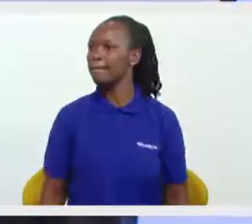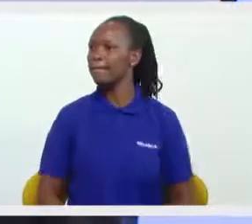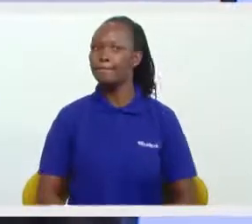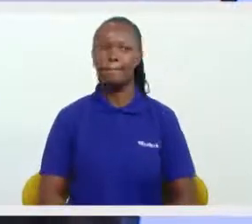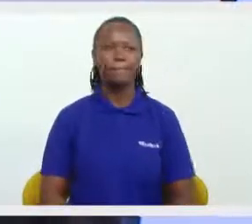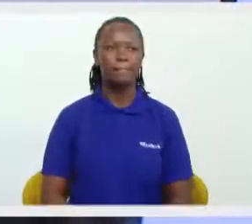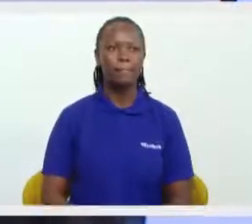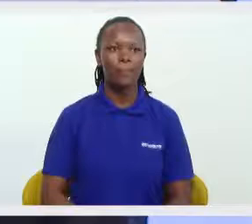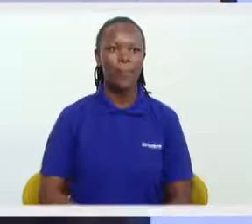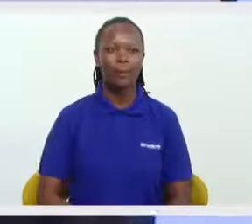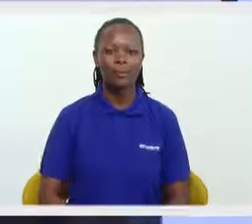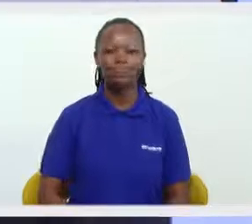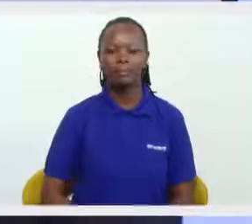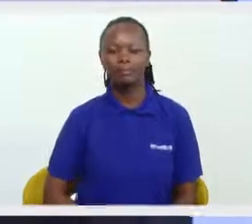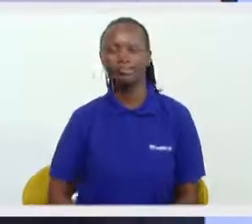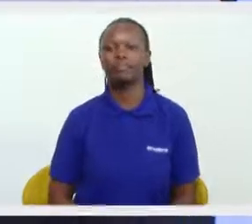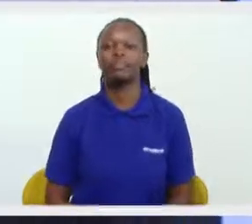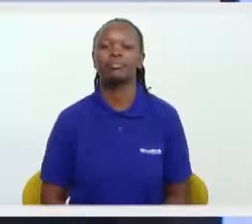see what happens.